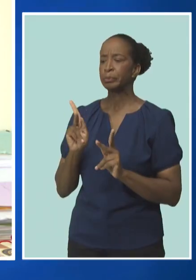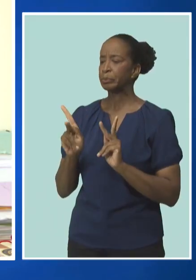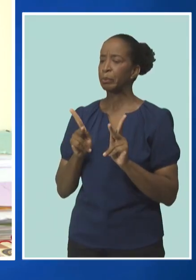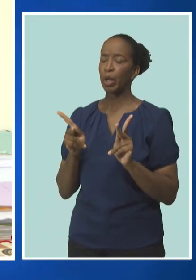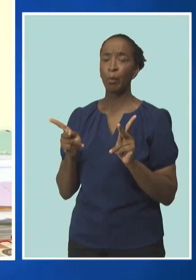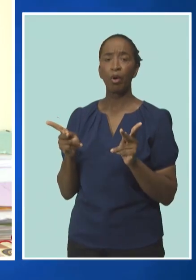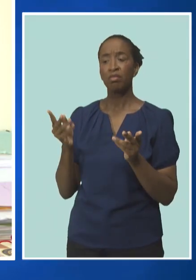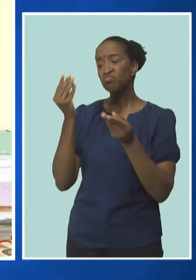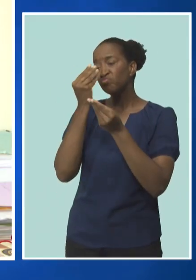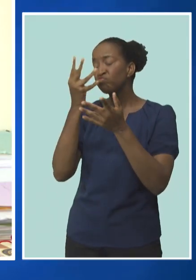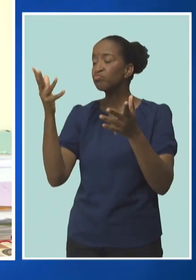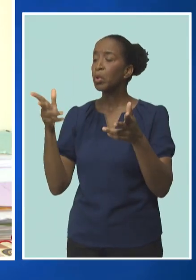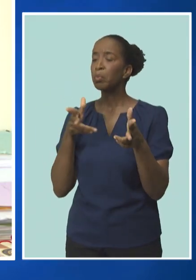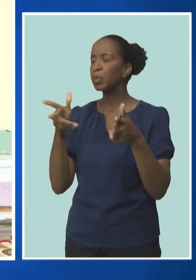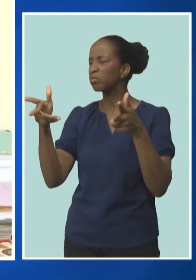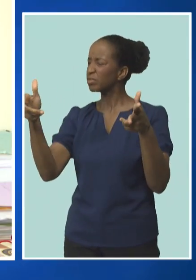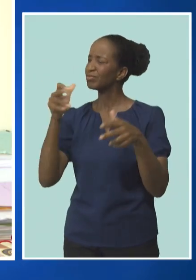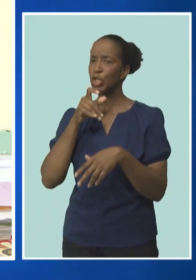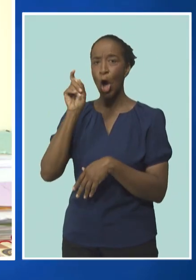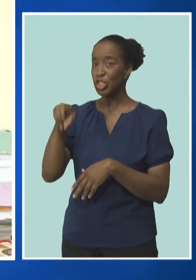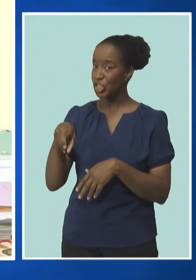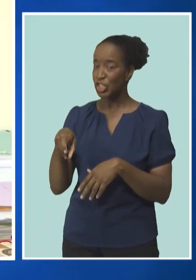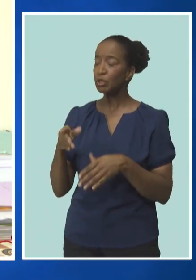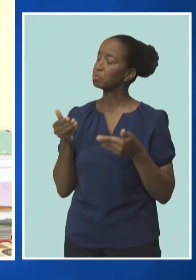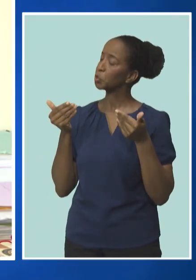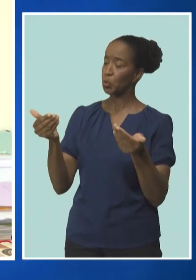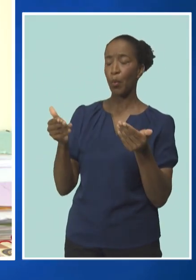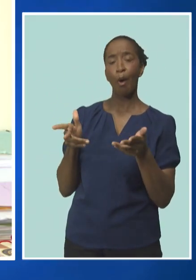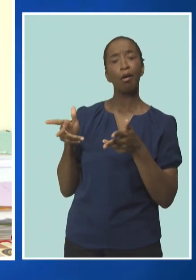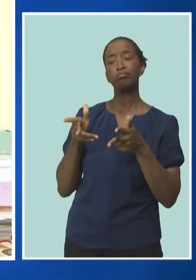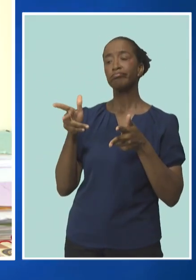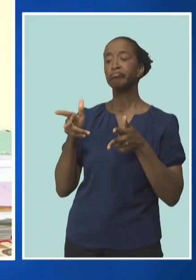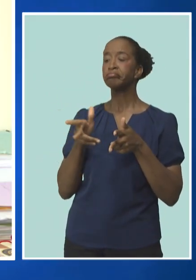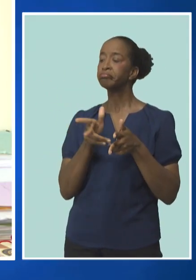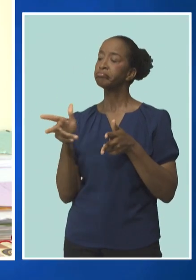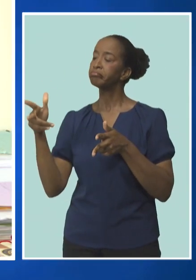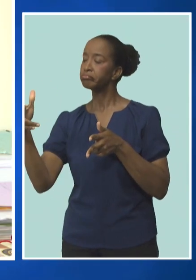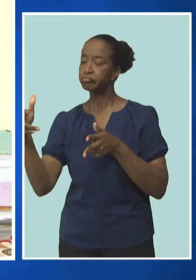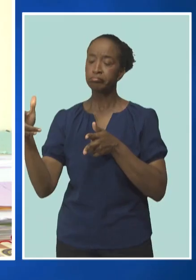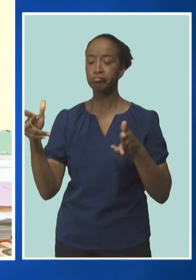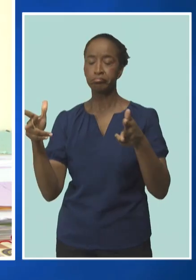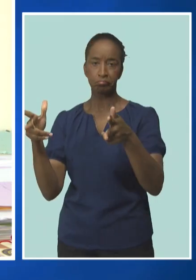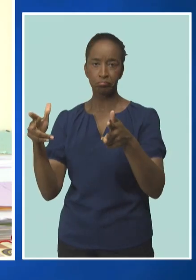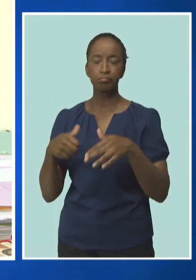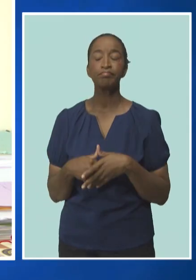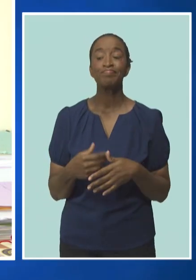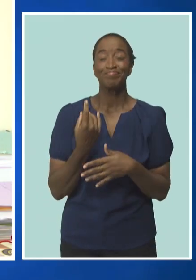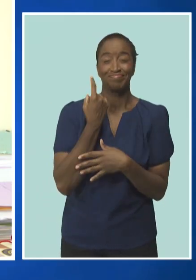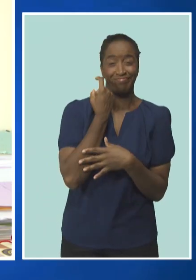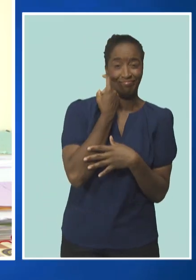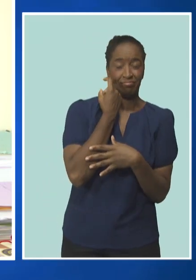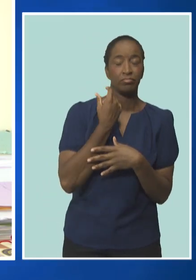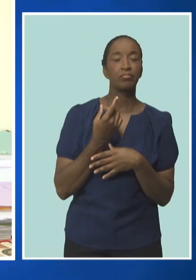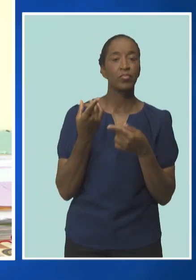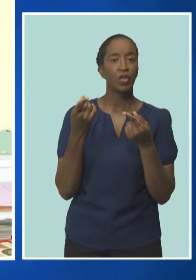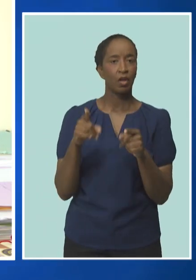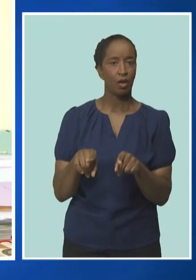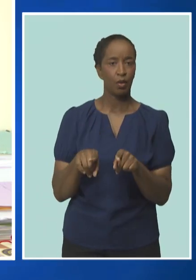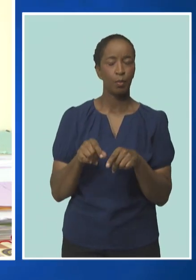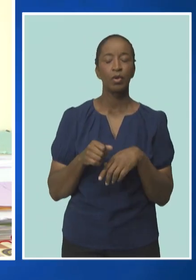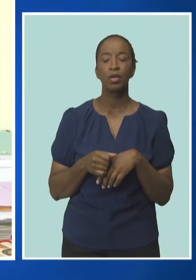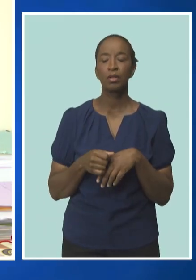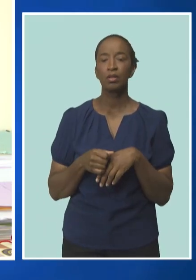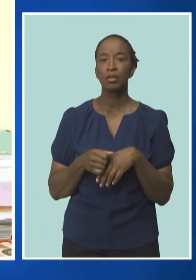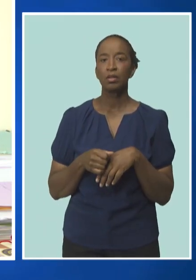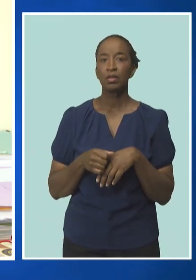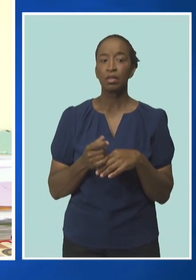parking. And quite recently, one of my officers reported that they had to park